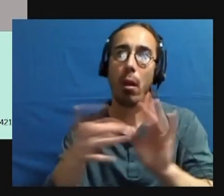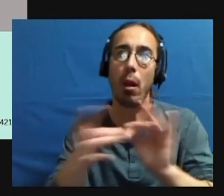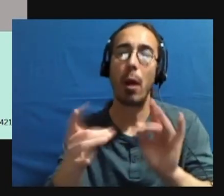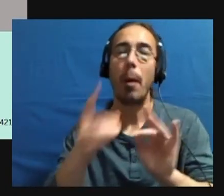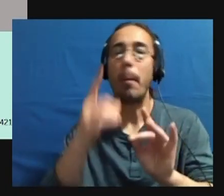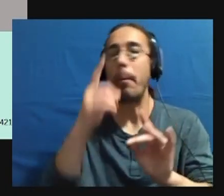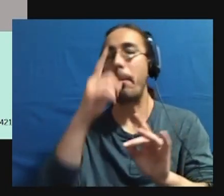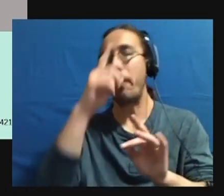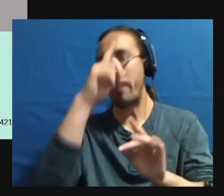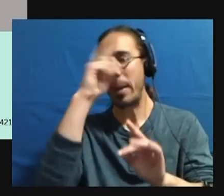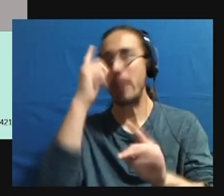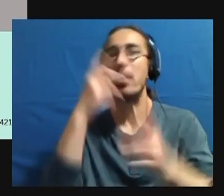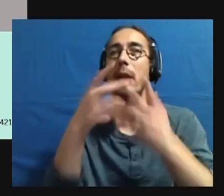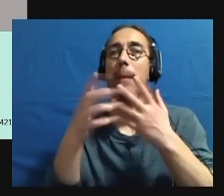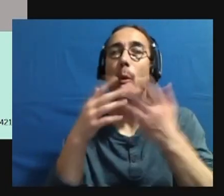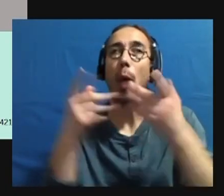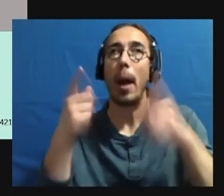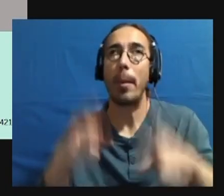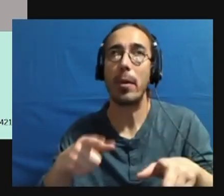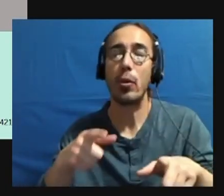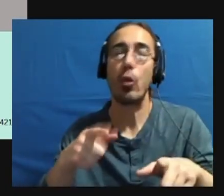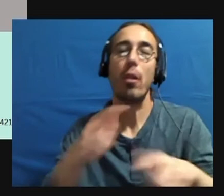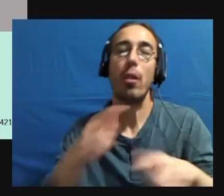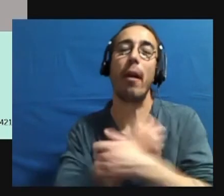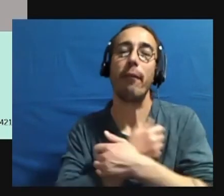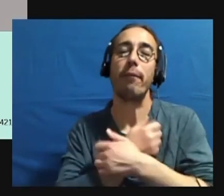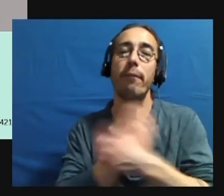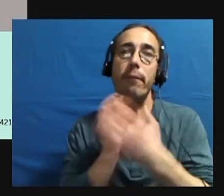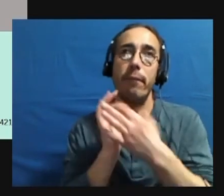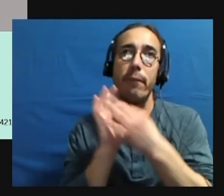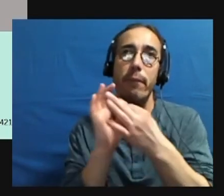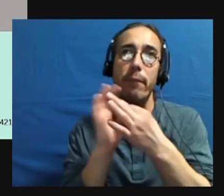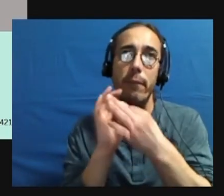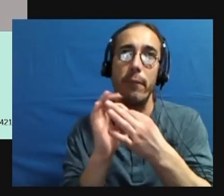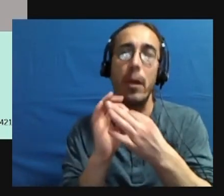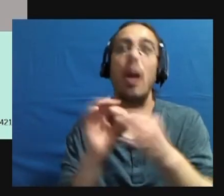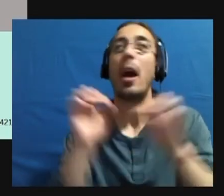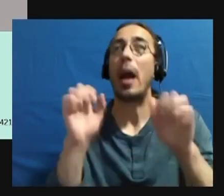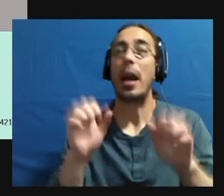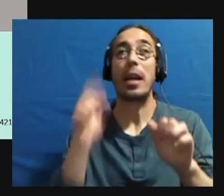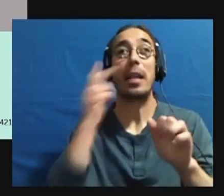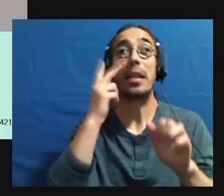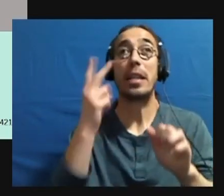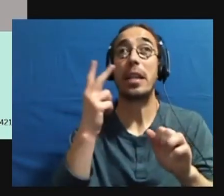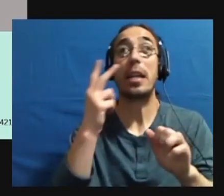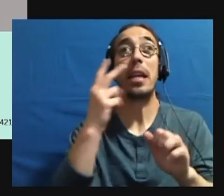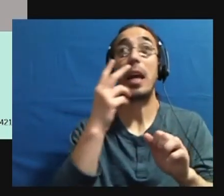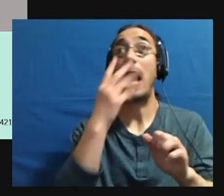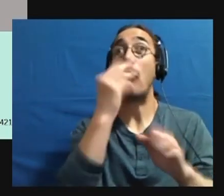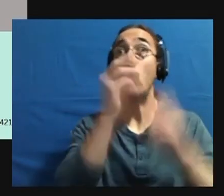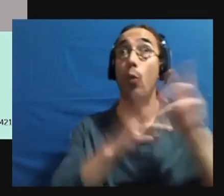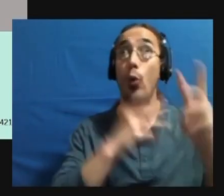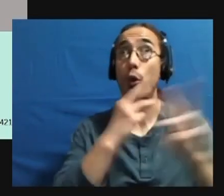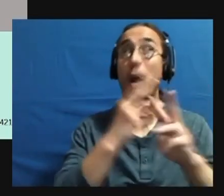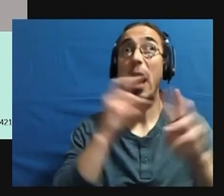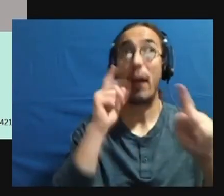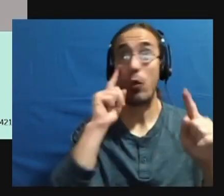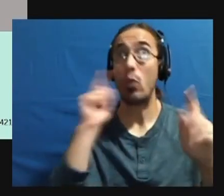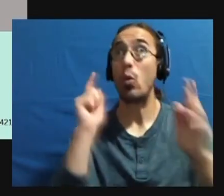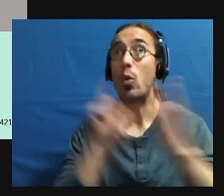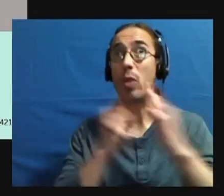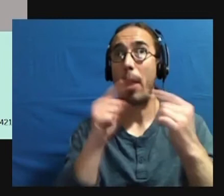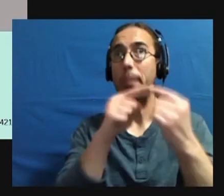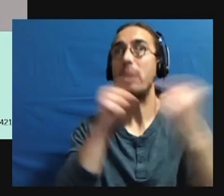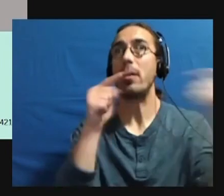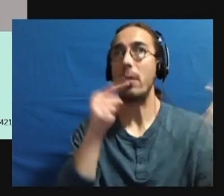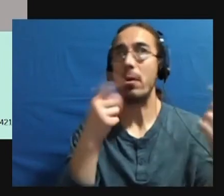You know, they're just trying to make it okay. I can see so much evidence out in the world of the opposite. So